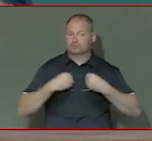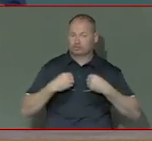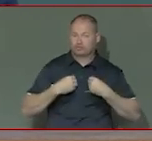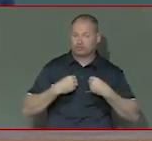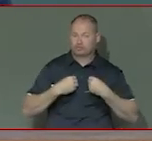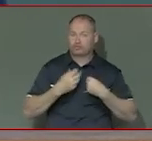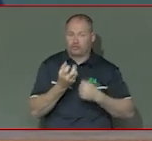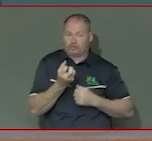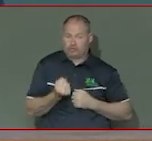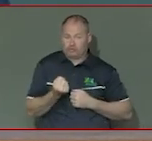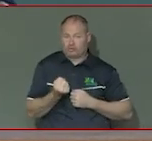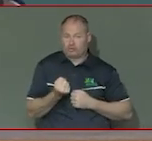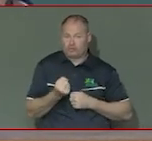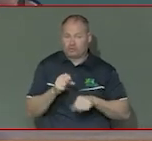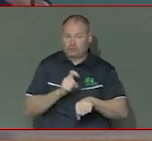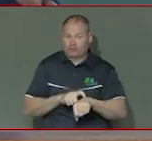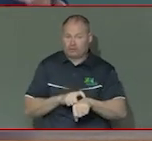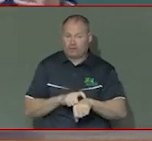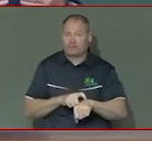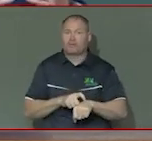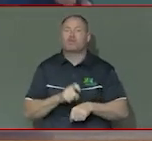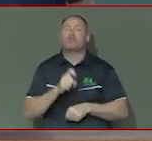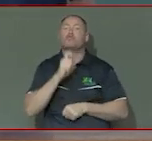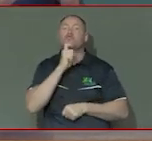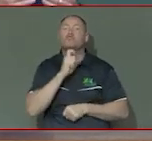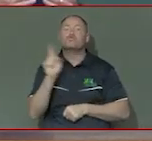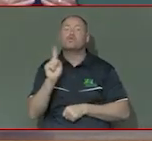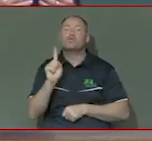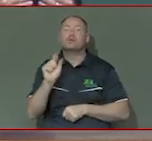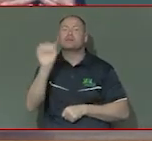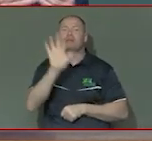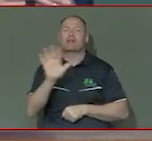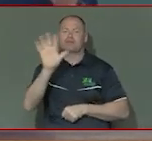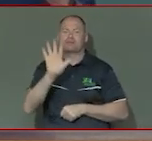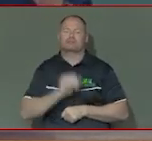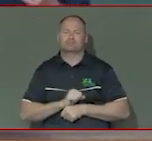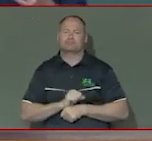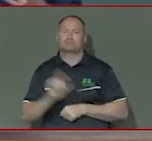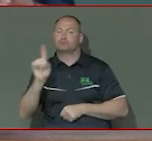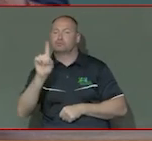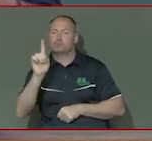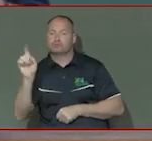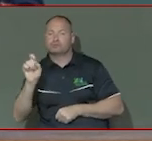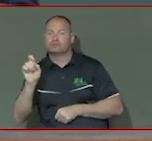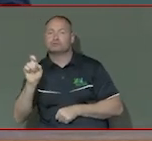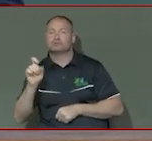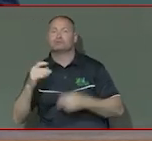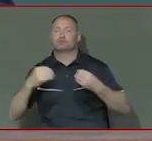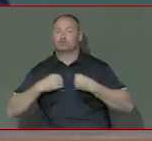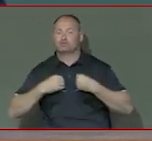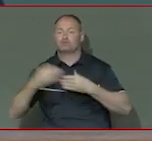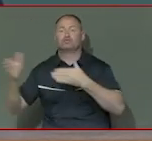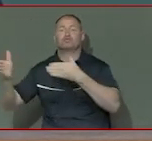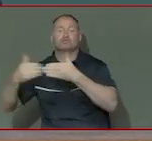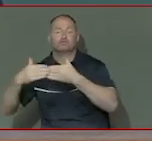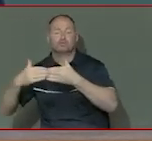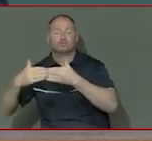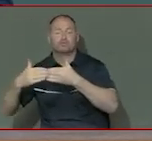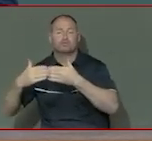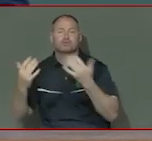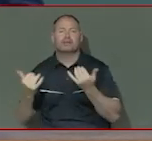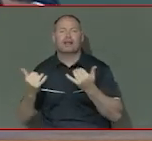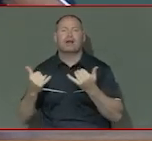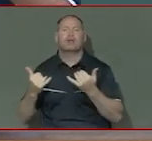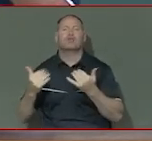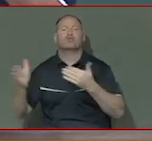the average. If they ask you how long the closing stock will last, you use the closing stock, only the closing stock. All